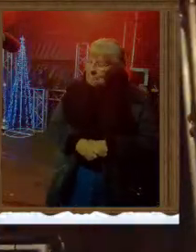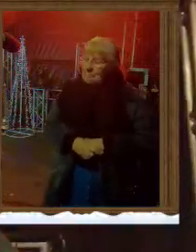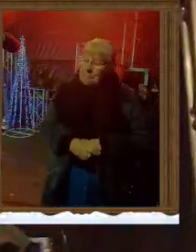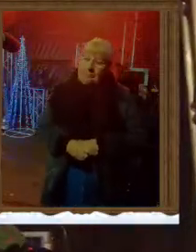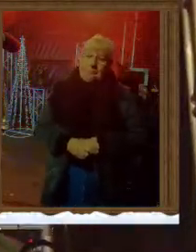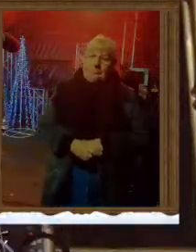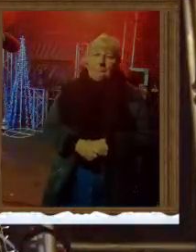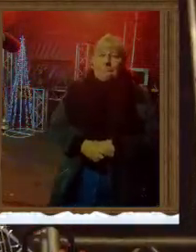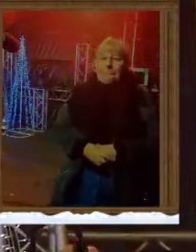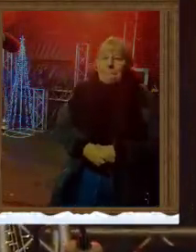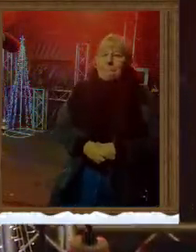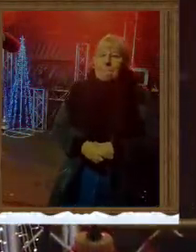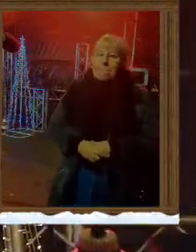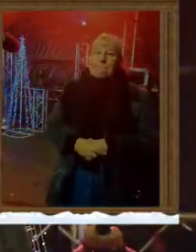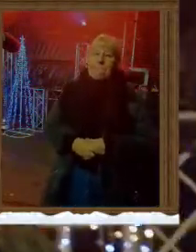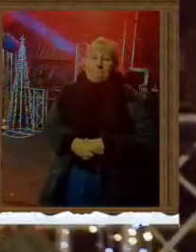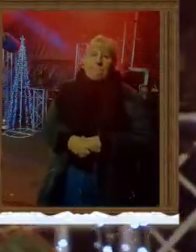Claus.